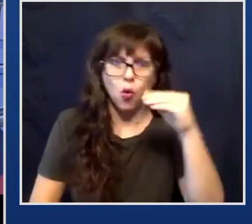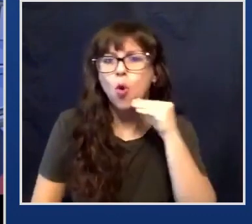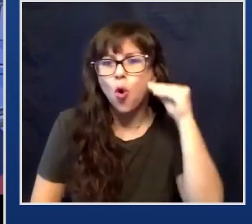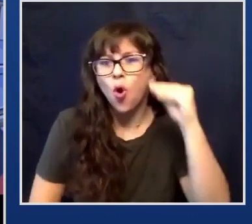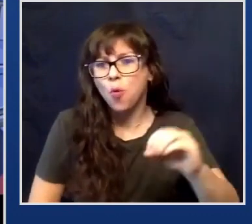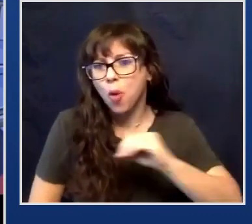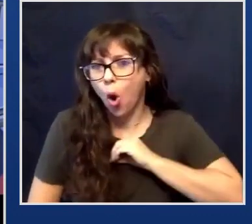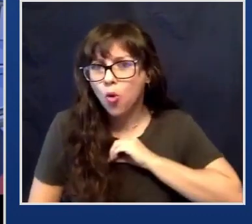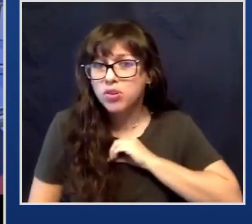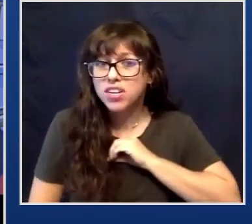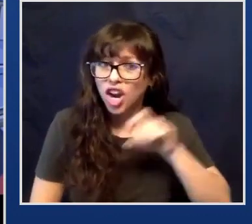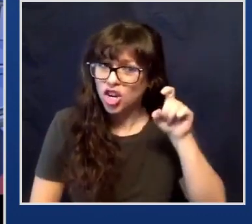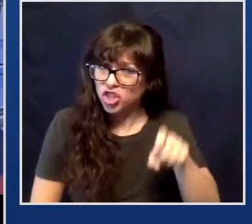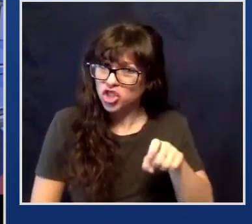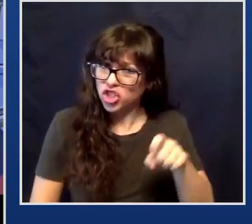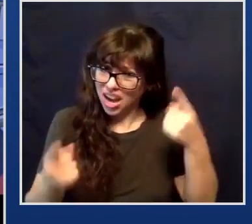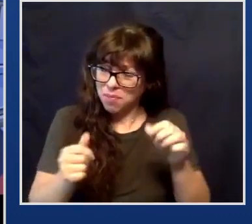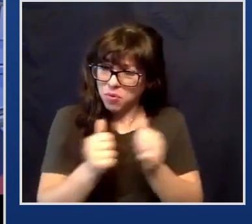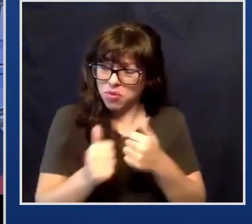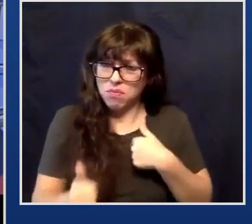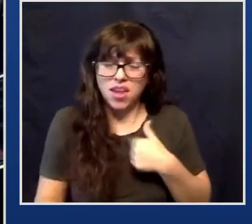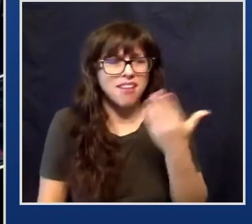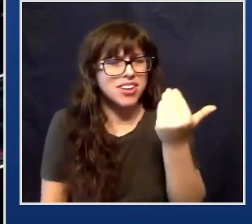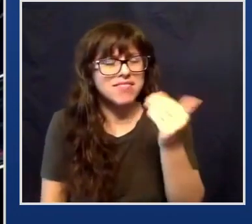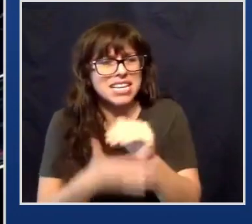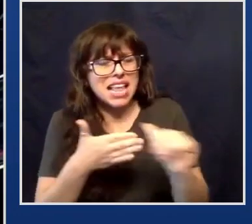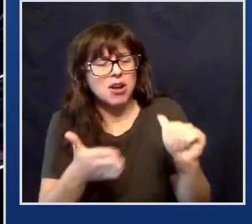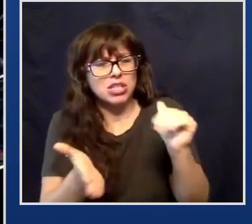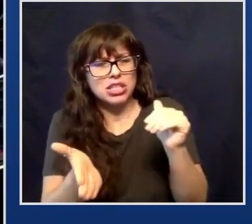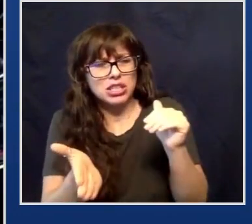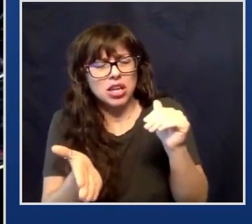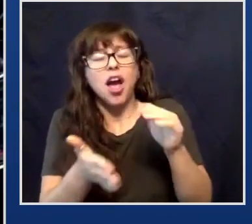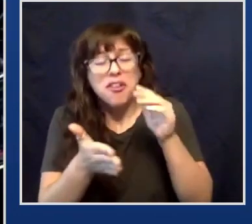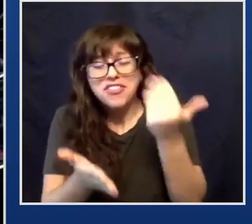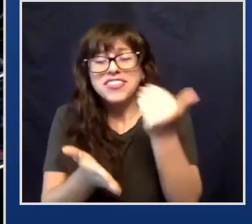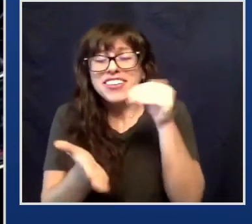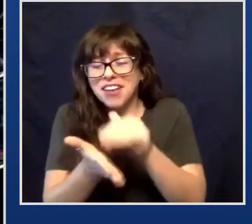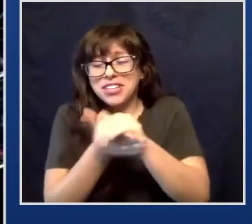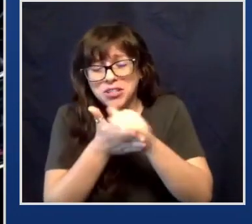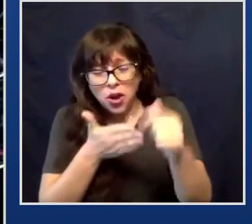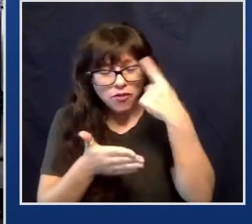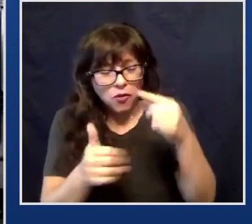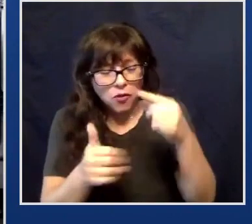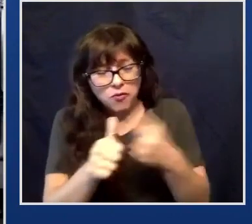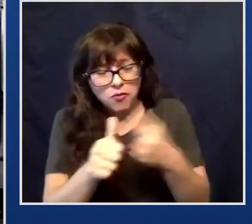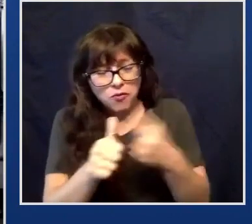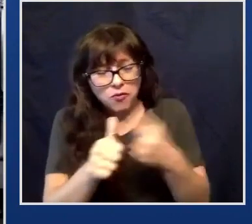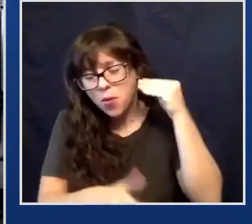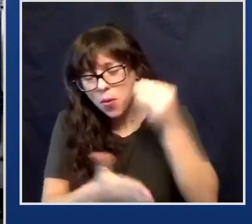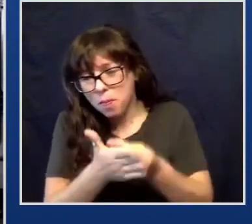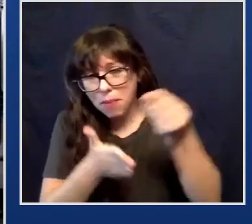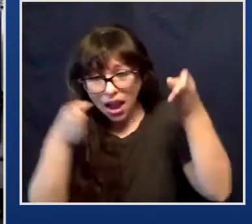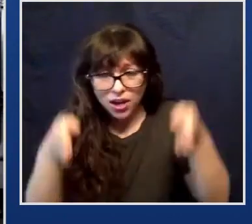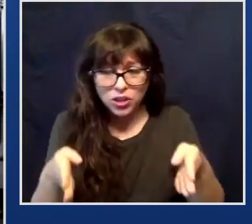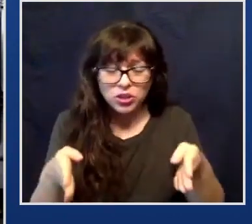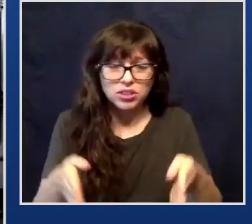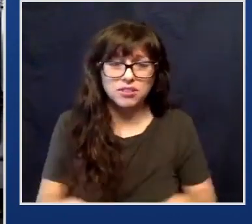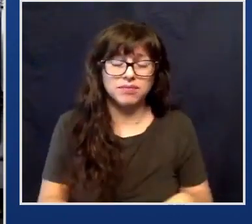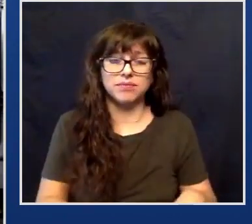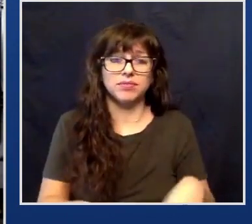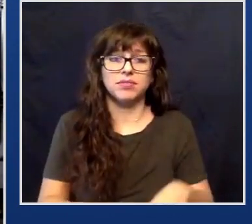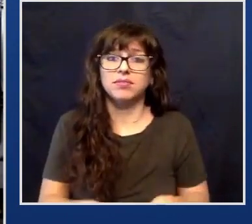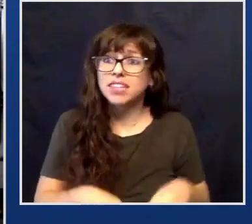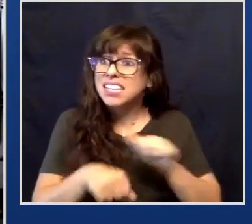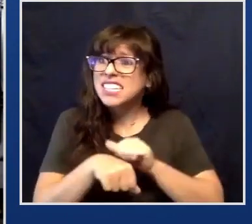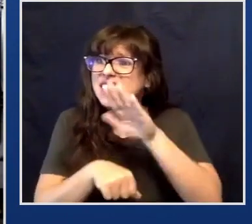with me with $15,000 for first-time homeowners. To start a small business, send a child to college